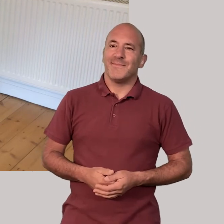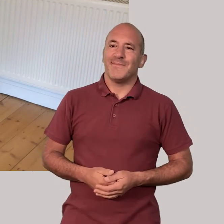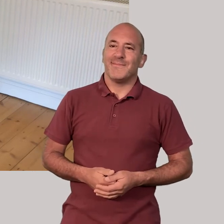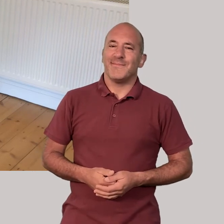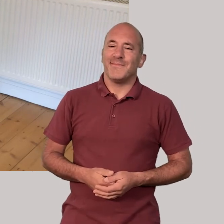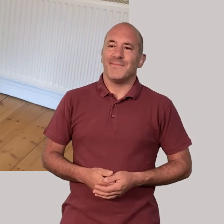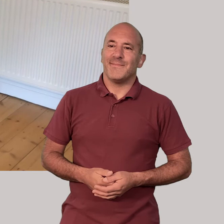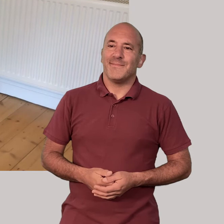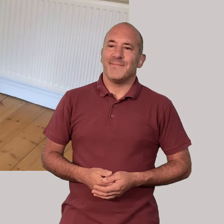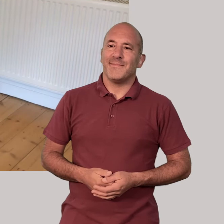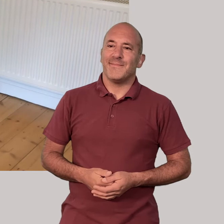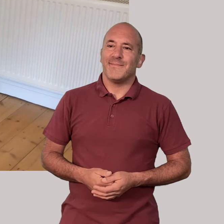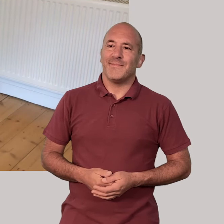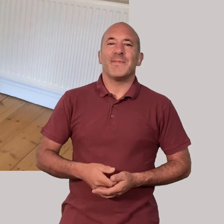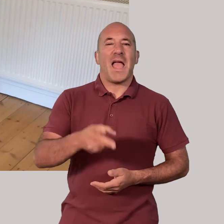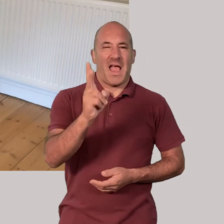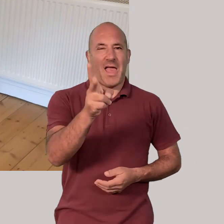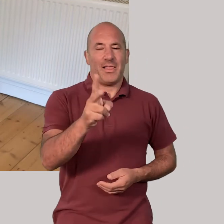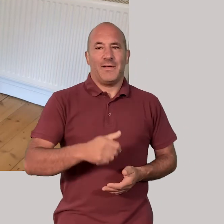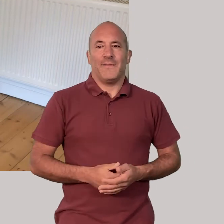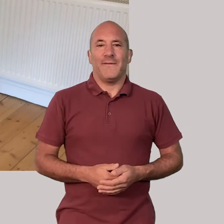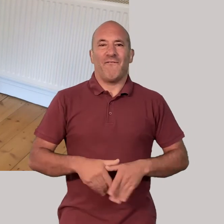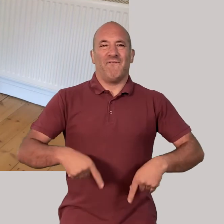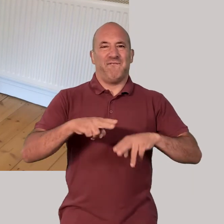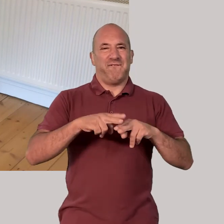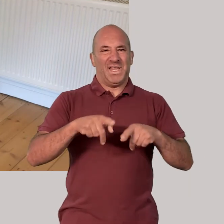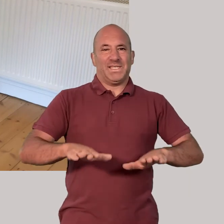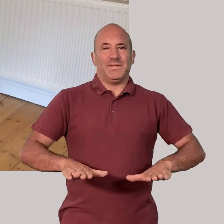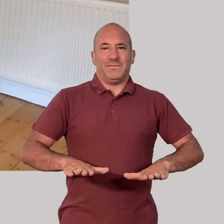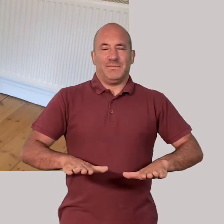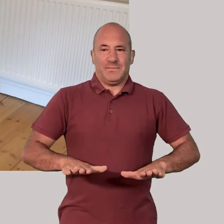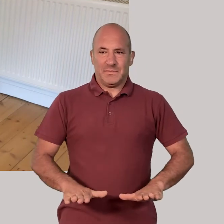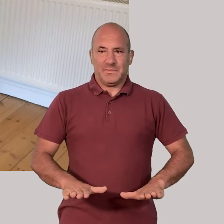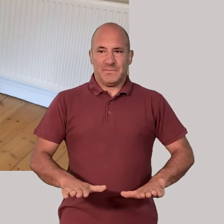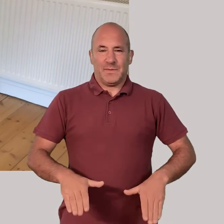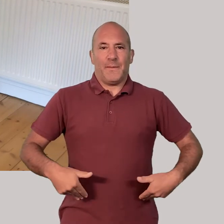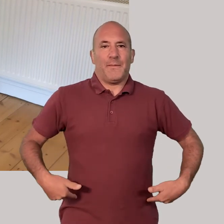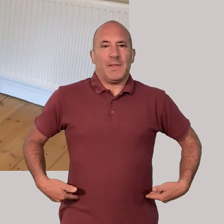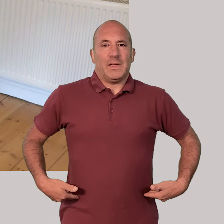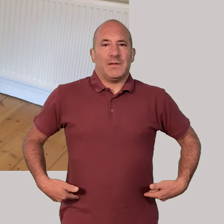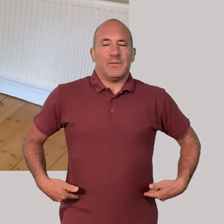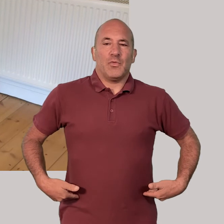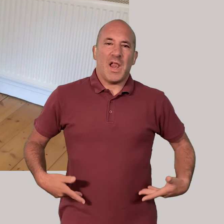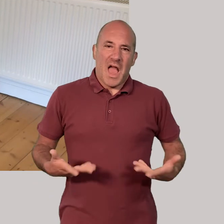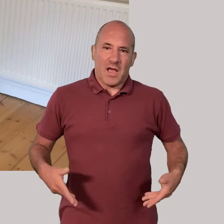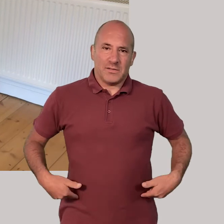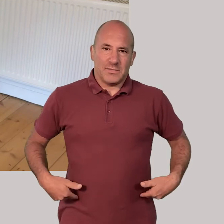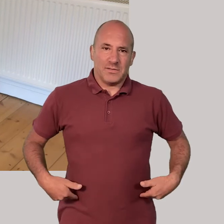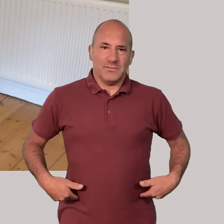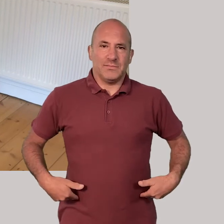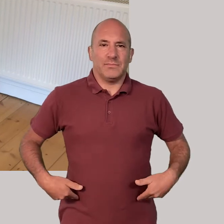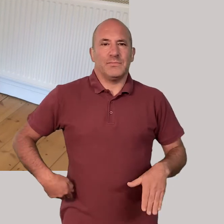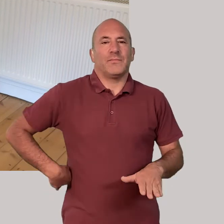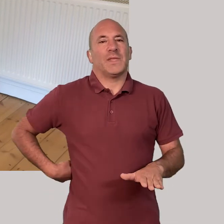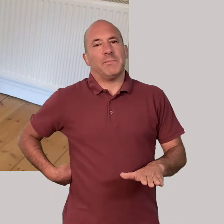everything goes back to the sitting position. Go again. Feet down. Relax your pelvis, relax